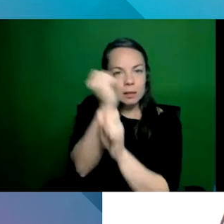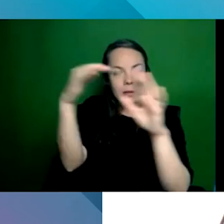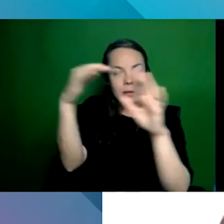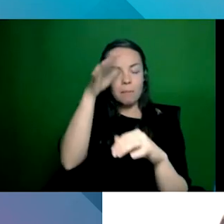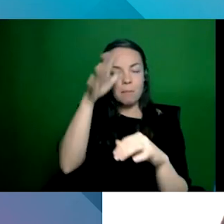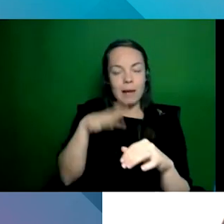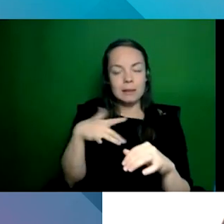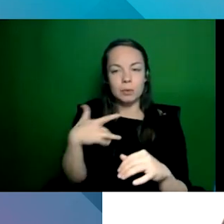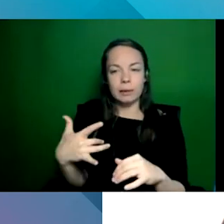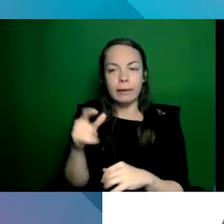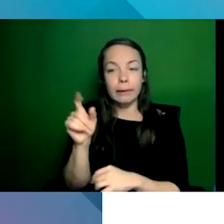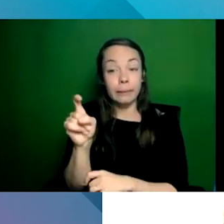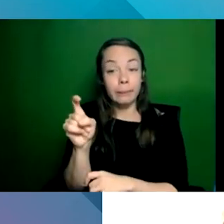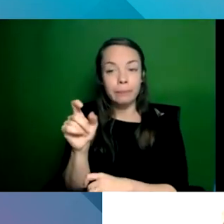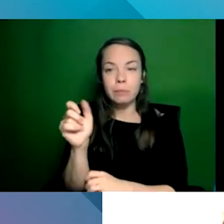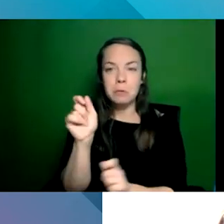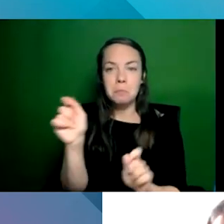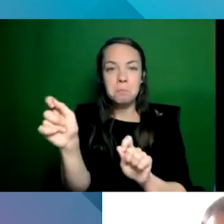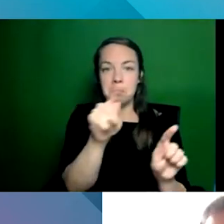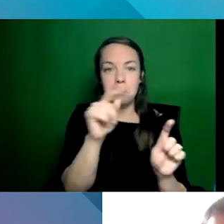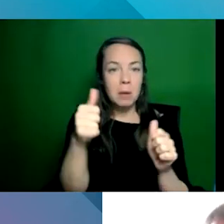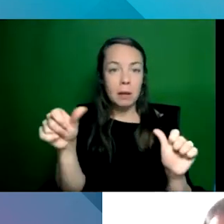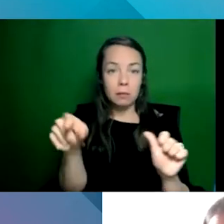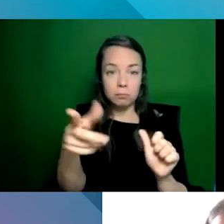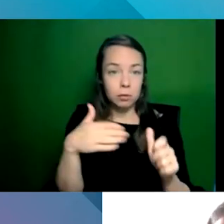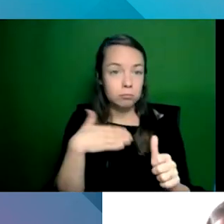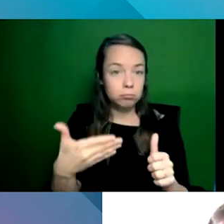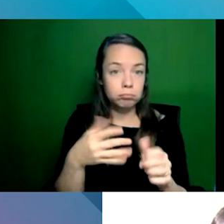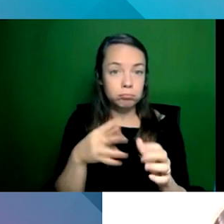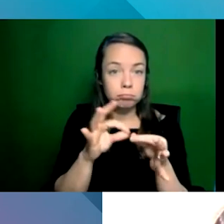that to whoever wants to jump in first.